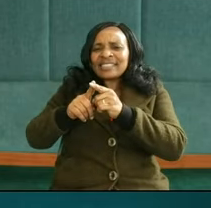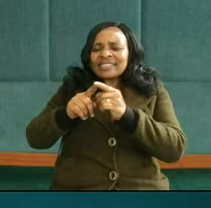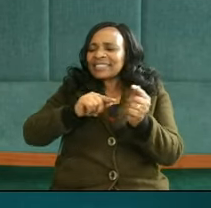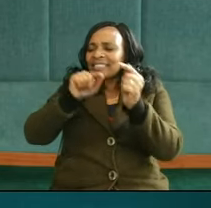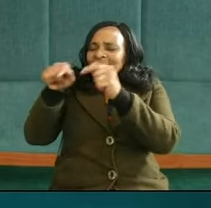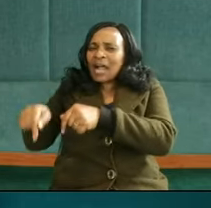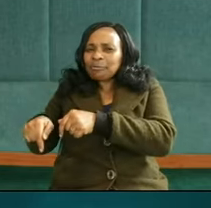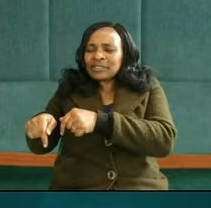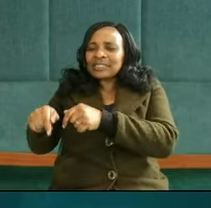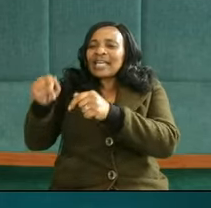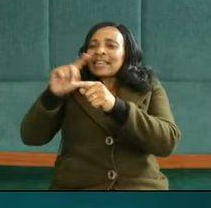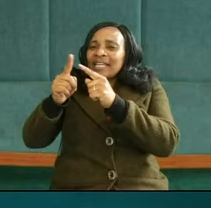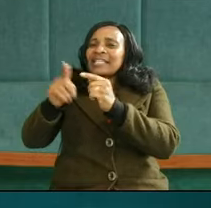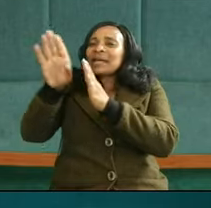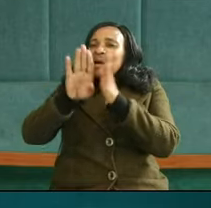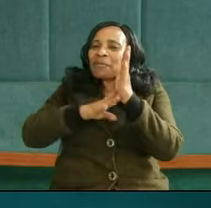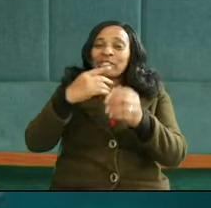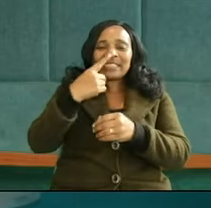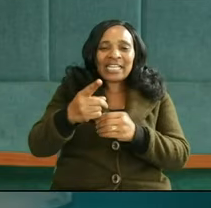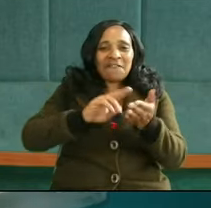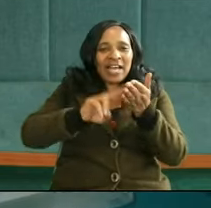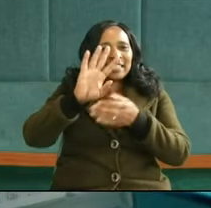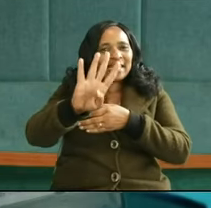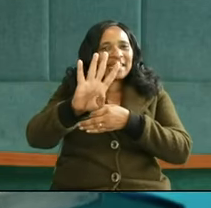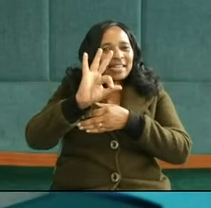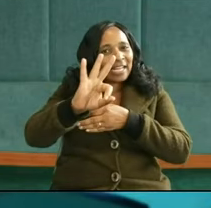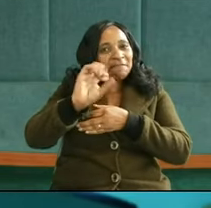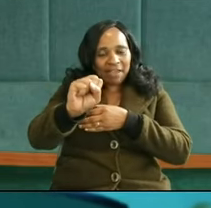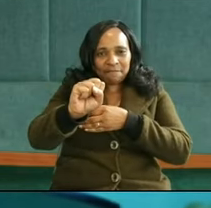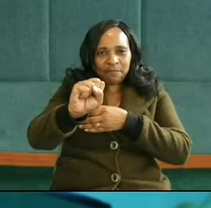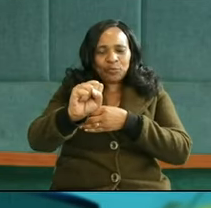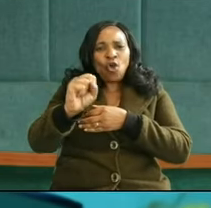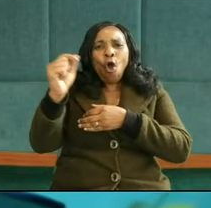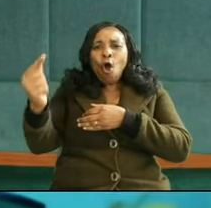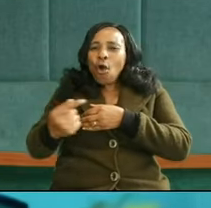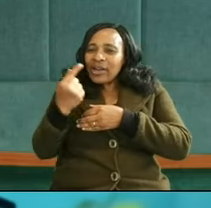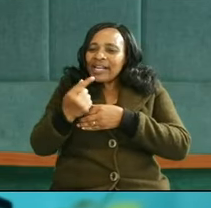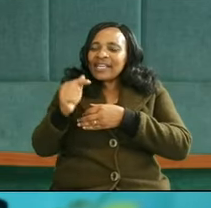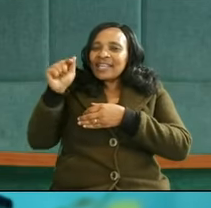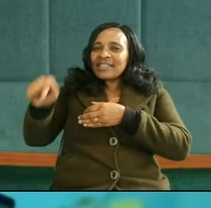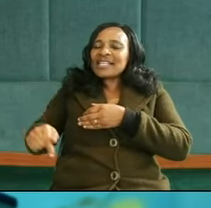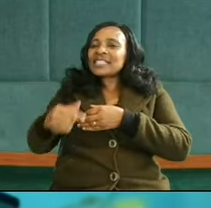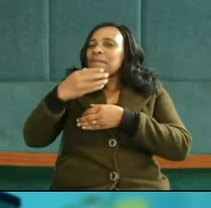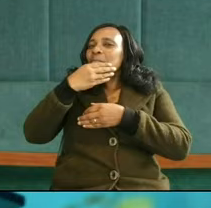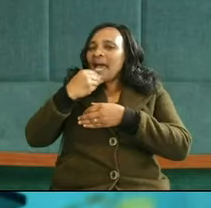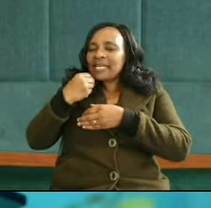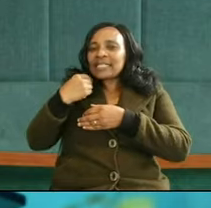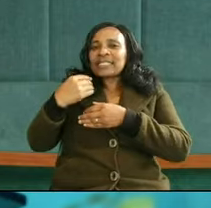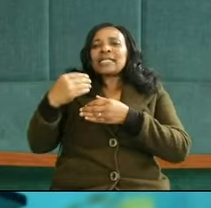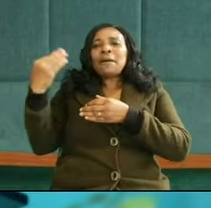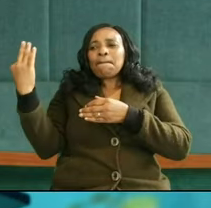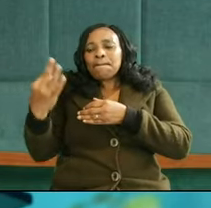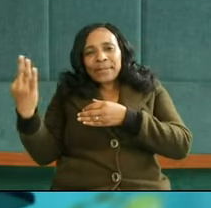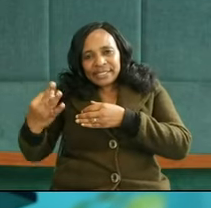chariot, and the Bible says, verse 35, that opening his mouth and beginning at the scripture, preached